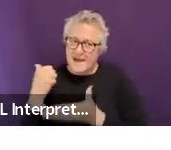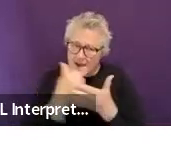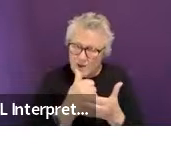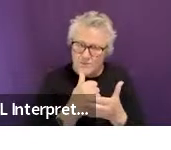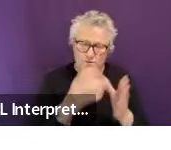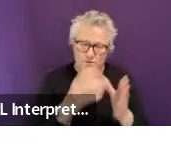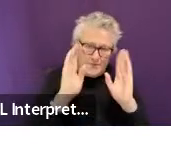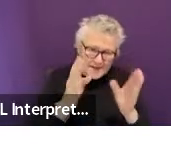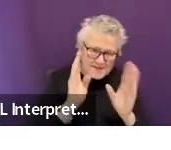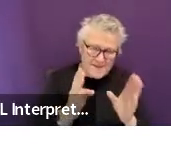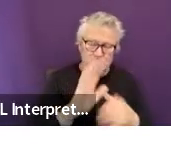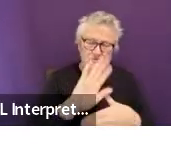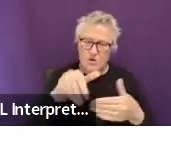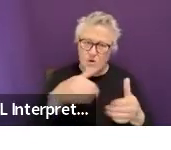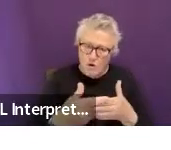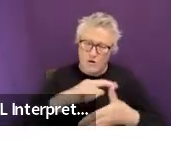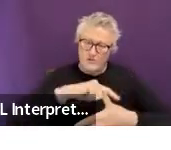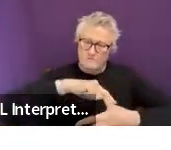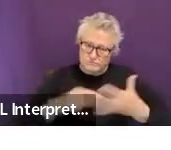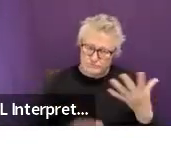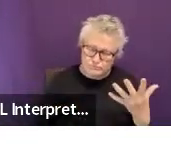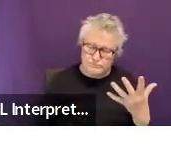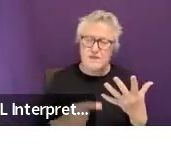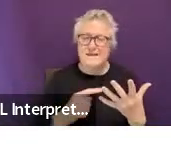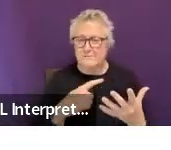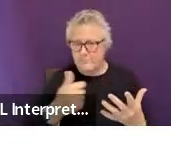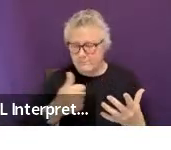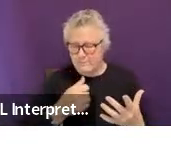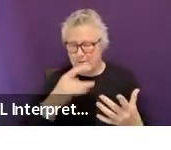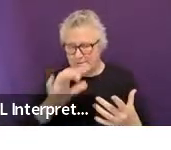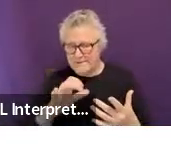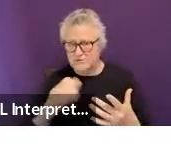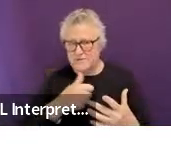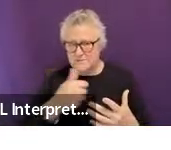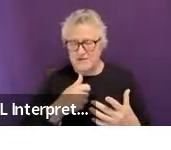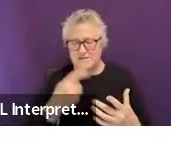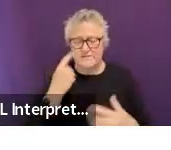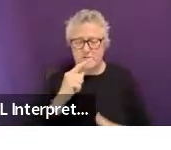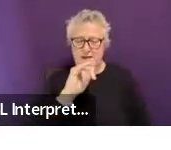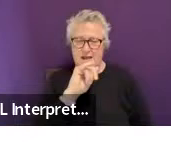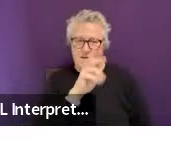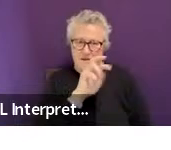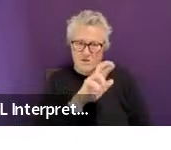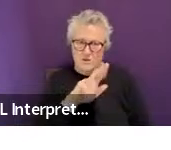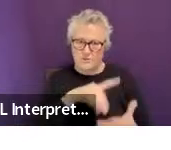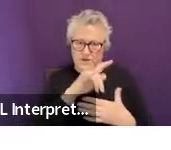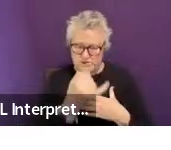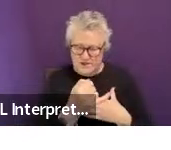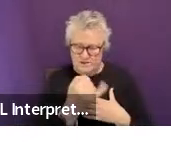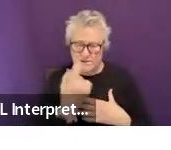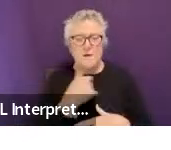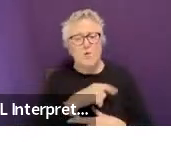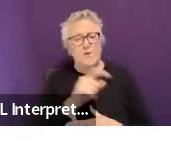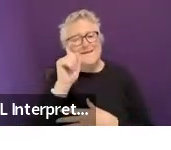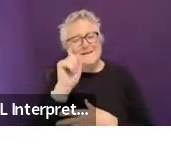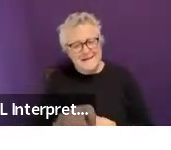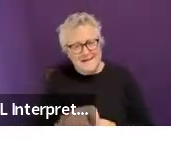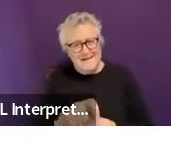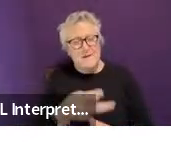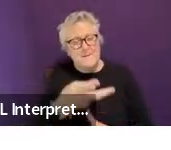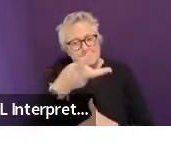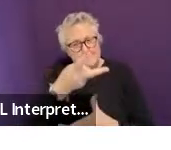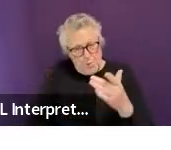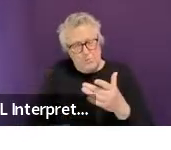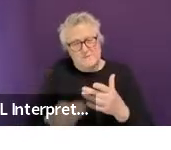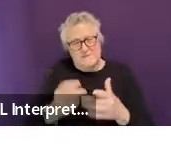lanes, interchanges, pedestrian access, and public transportation for the IBR project, and so forth. We need a bi-state solution that meets